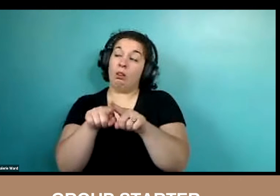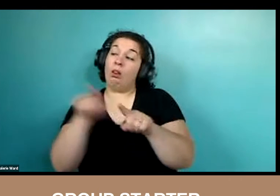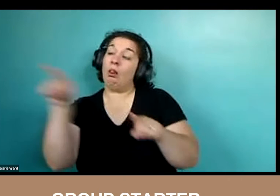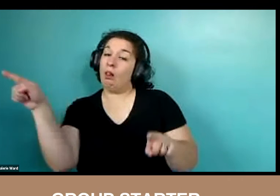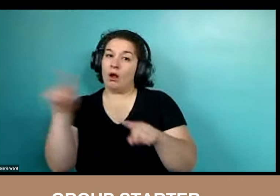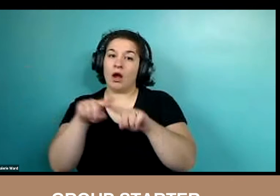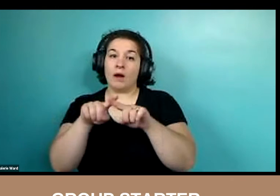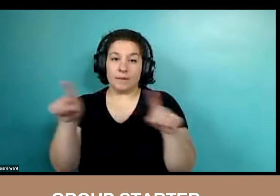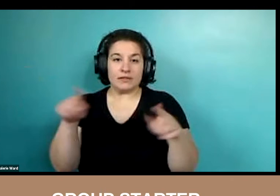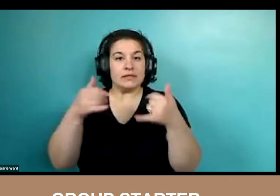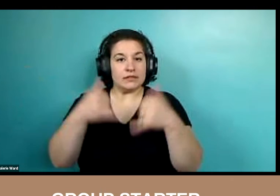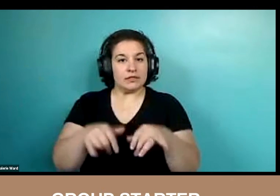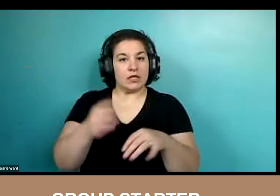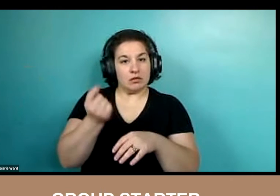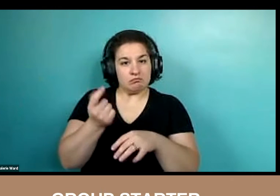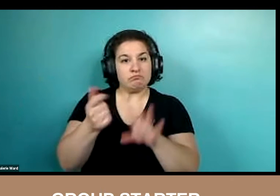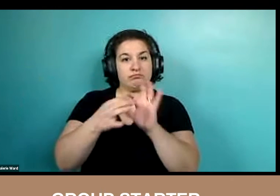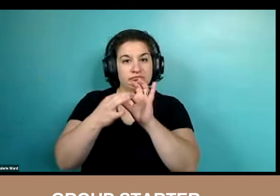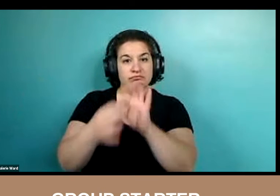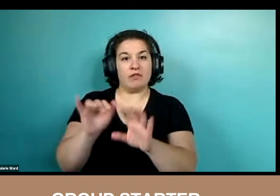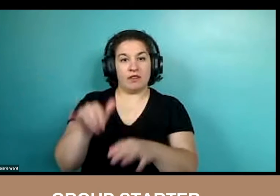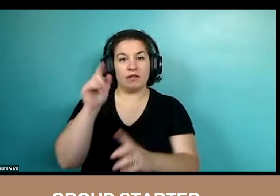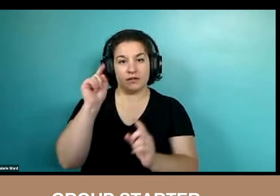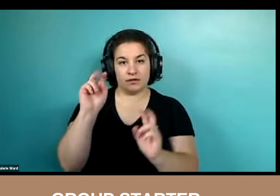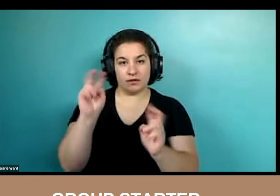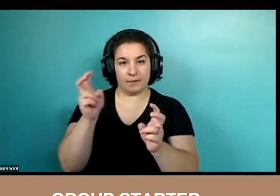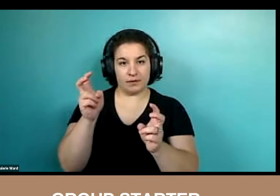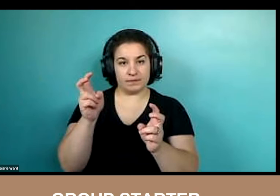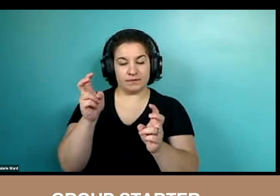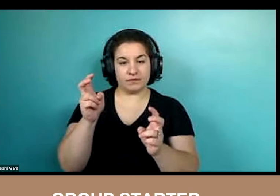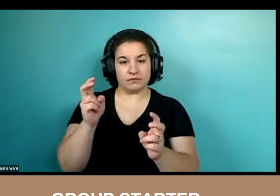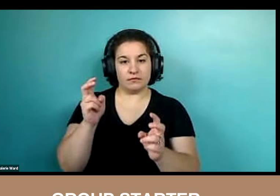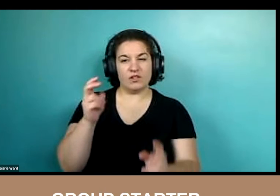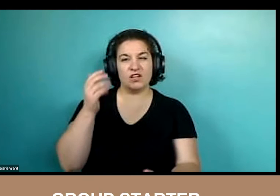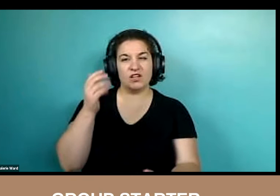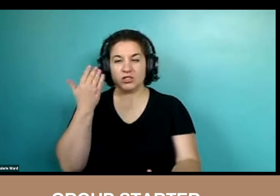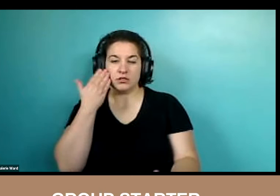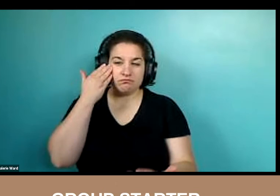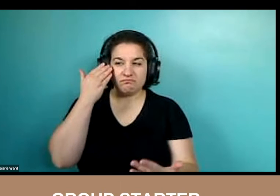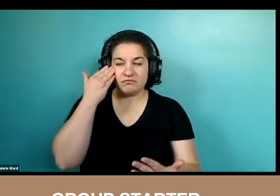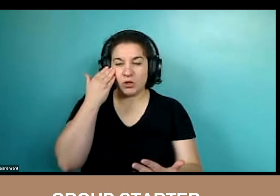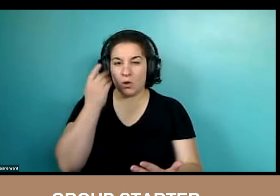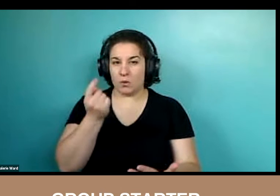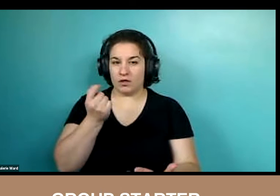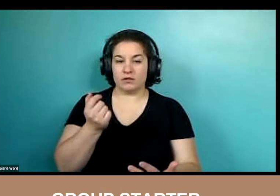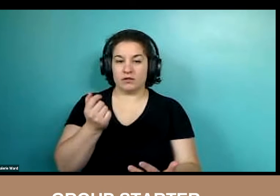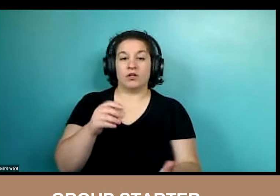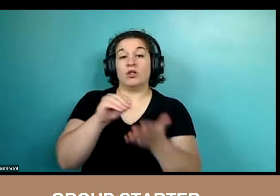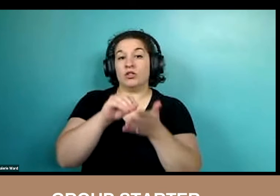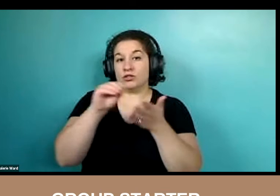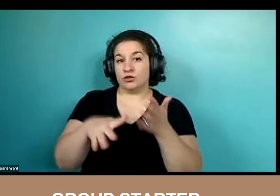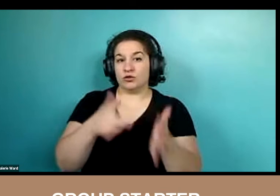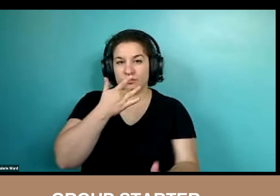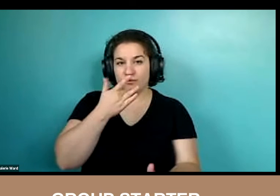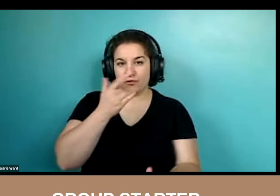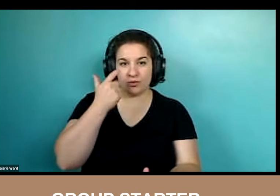do with that topic. Just to get a little acquainted, because students would typically want to watch videos as opposed to reading a paper